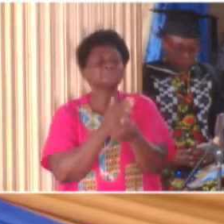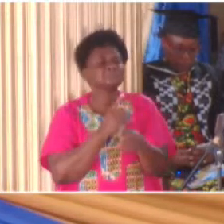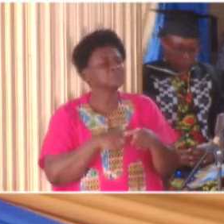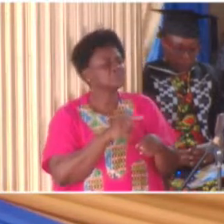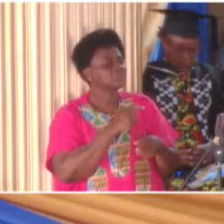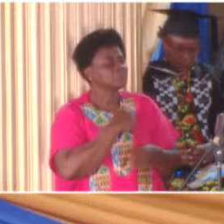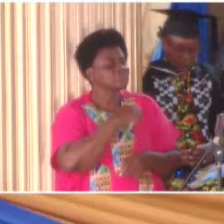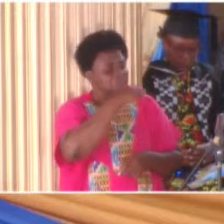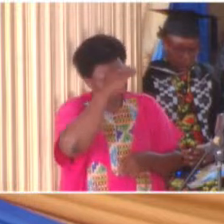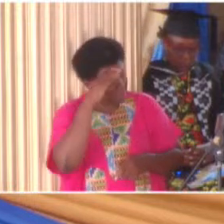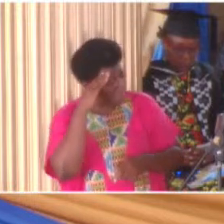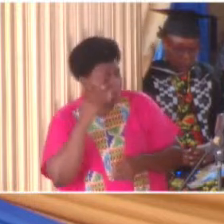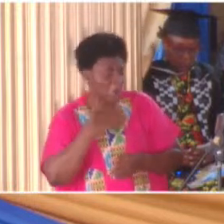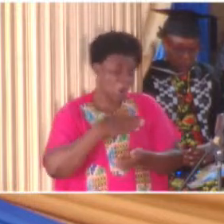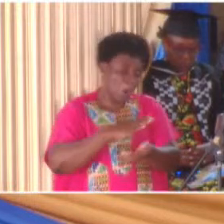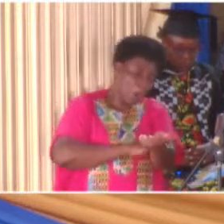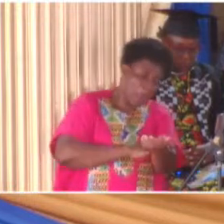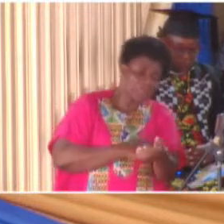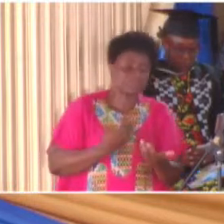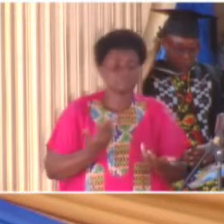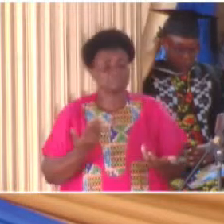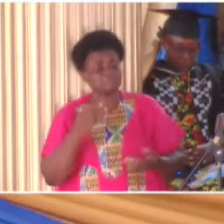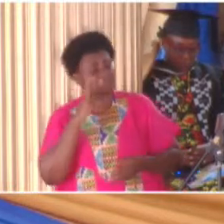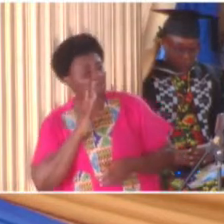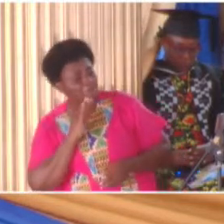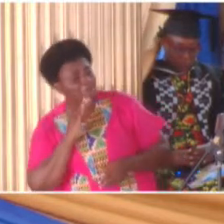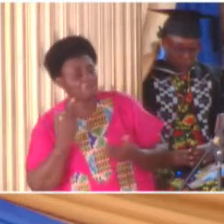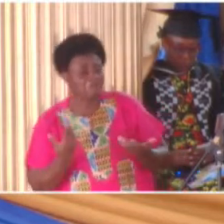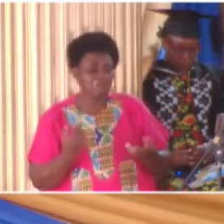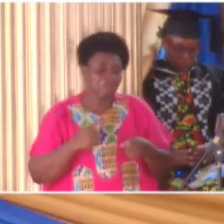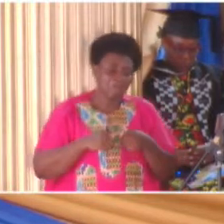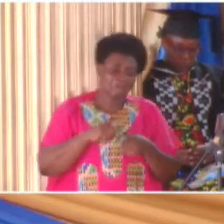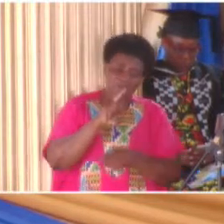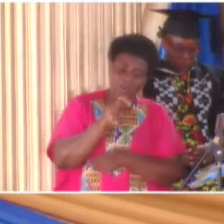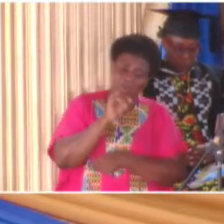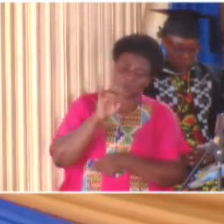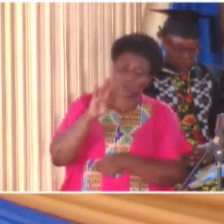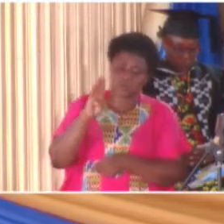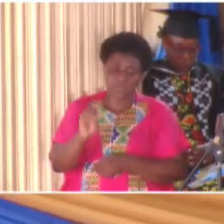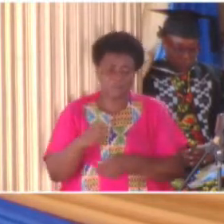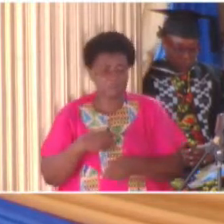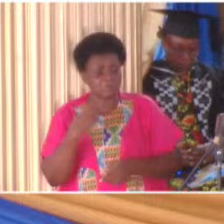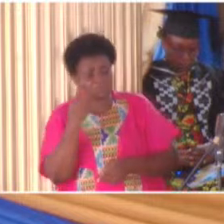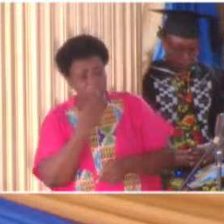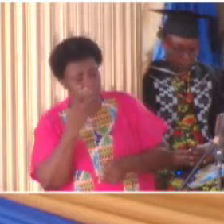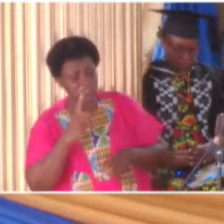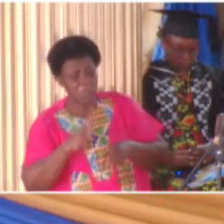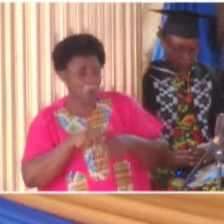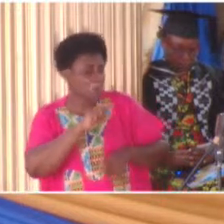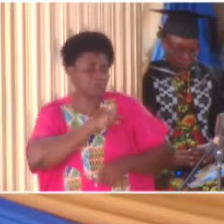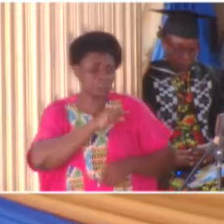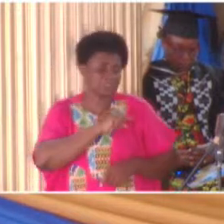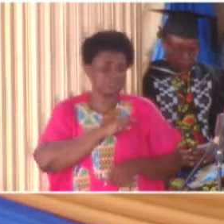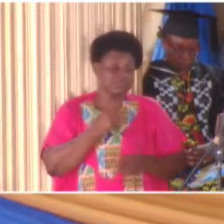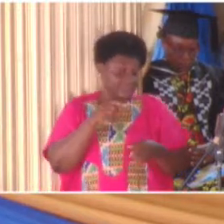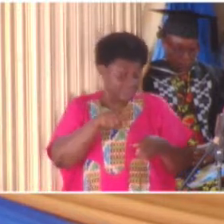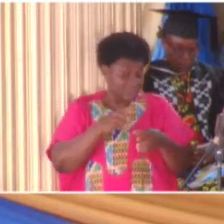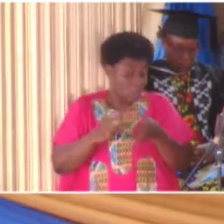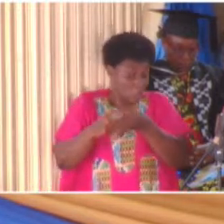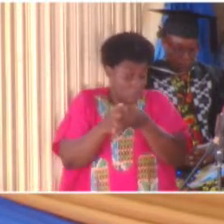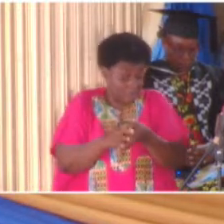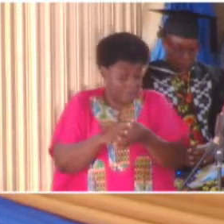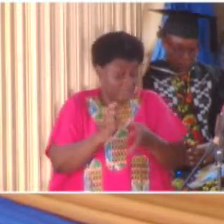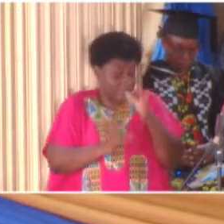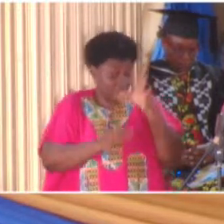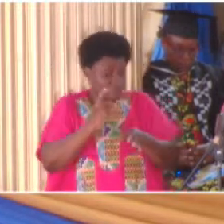race, irrespective of color, irrespective of tribe, irrespective of gender. This collaborative spirit